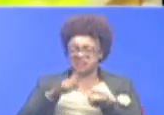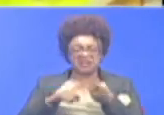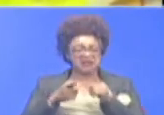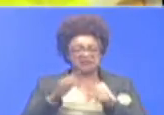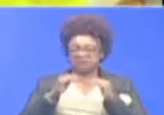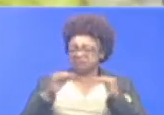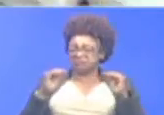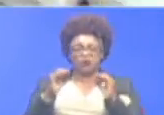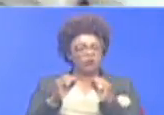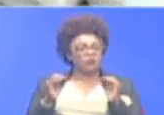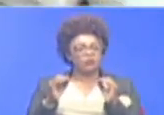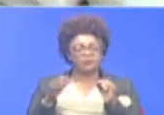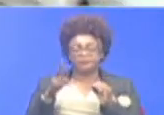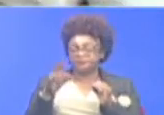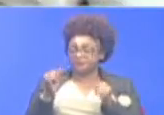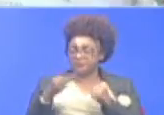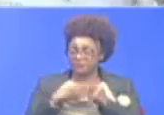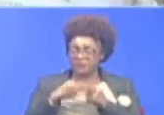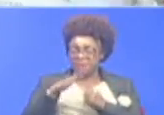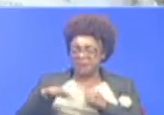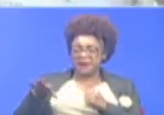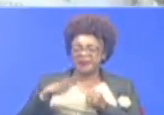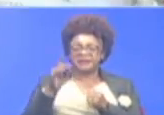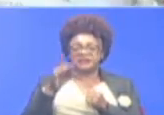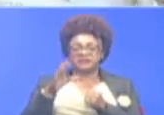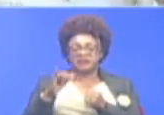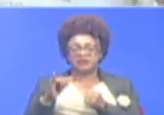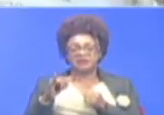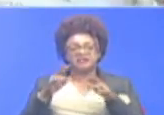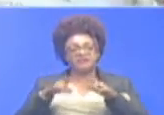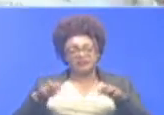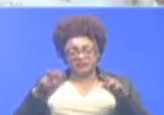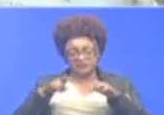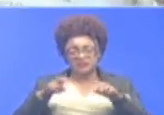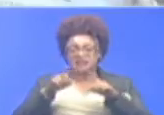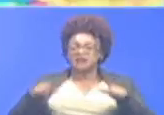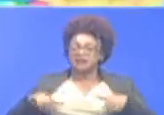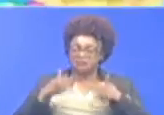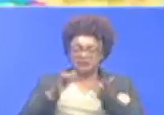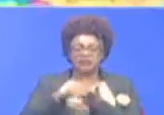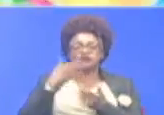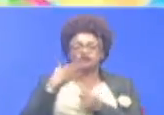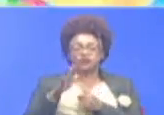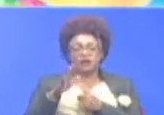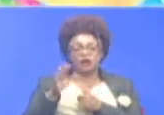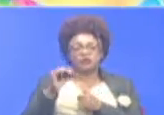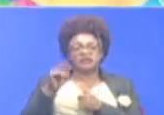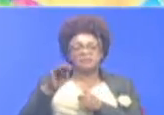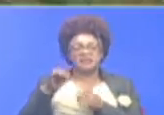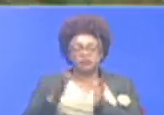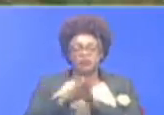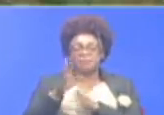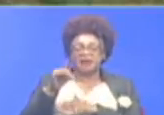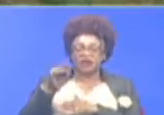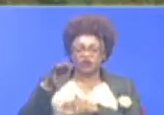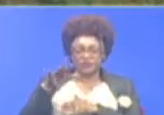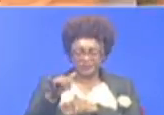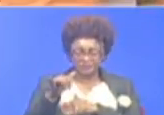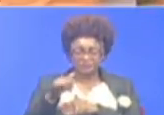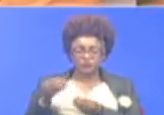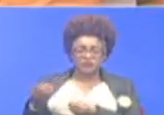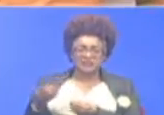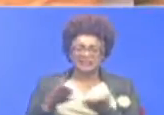In 2018, Parliament and the DCI investigated claims that sugar contaminated with mercury was sneaked